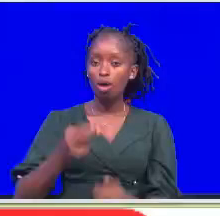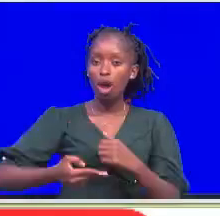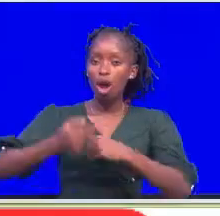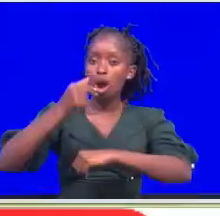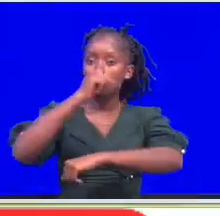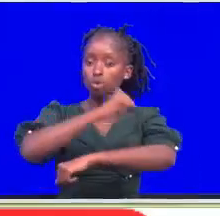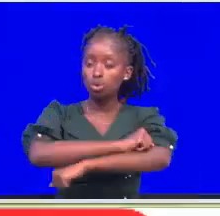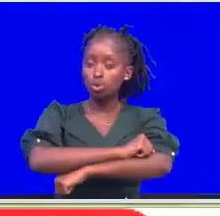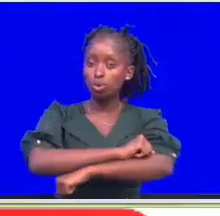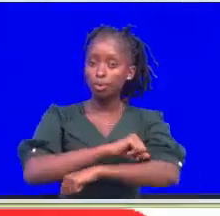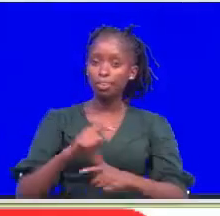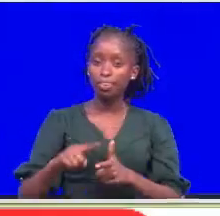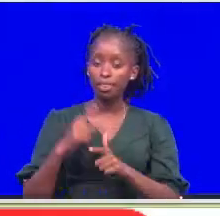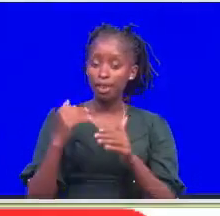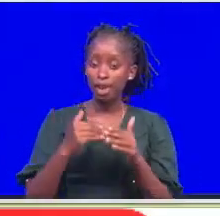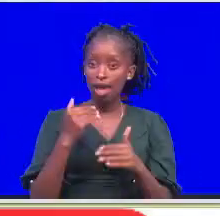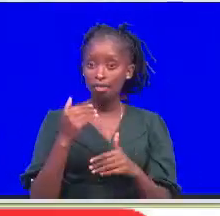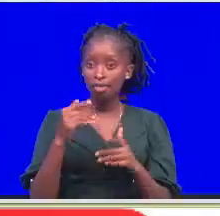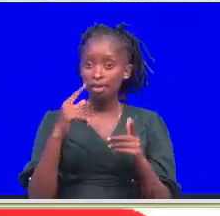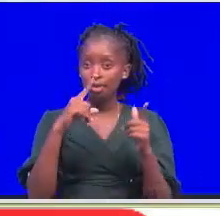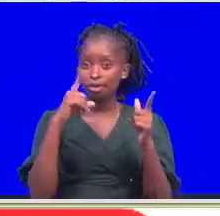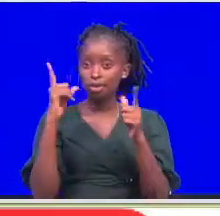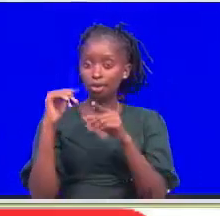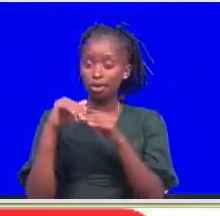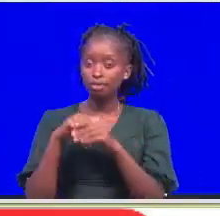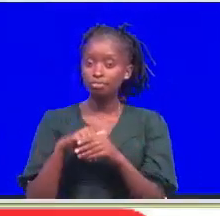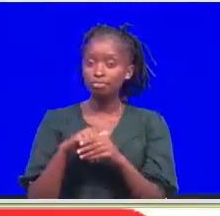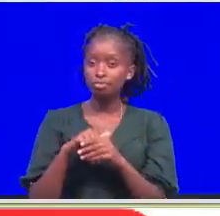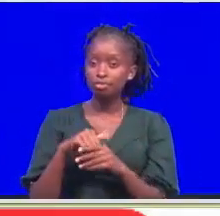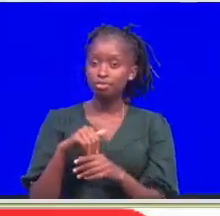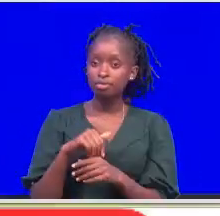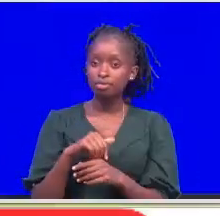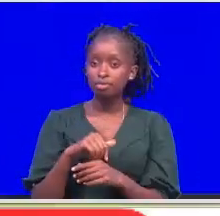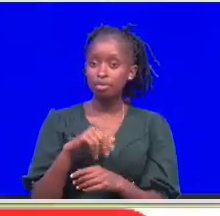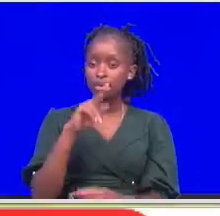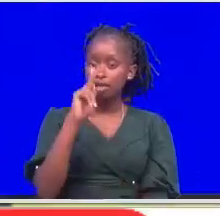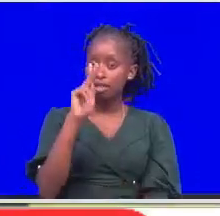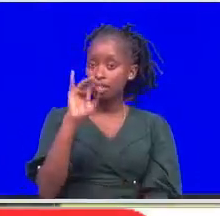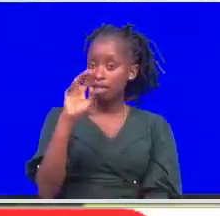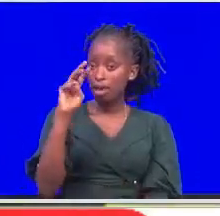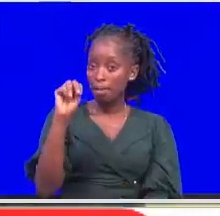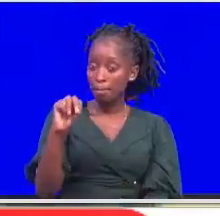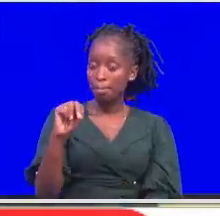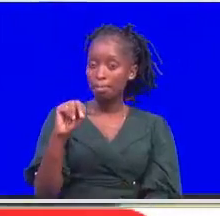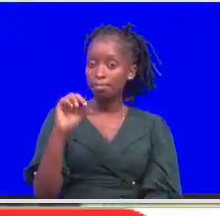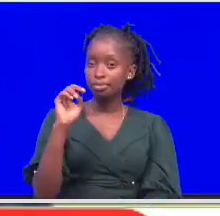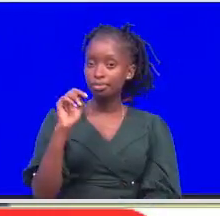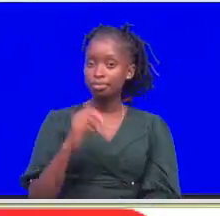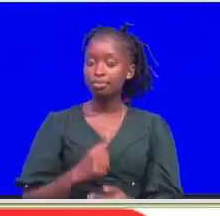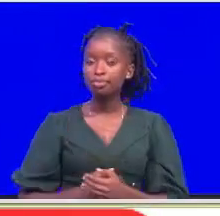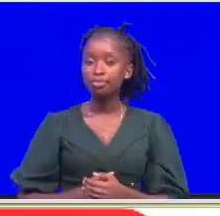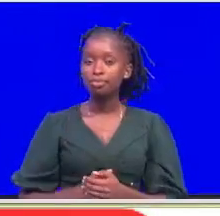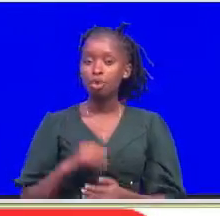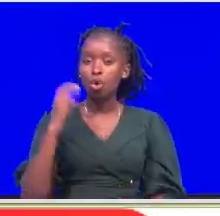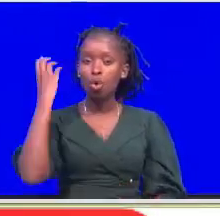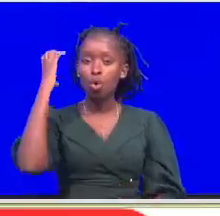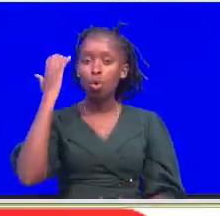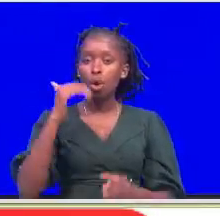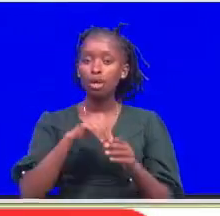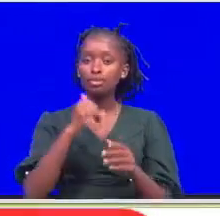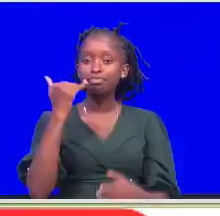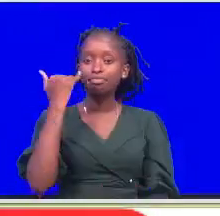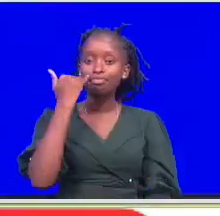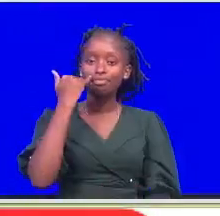the high school, I went to Kenya Institute. It's called KIM, Kenya Institute Management College in Nakuru.